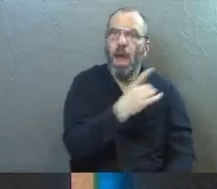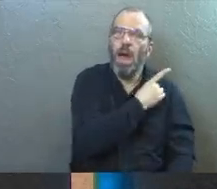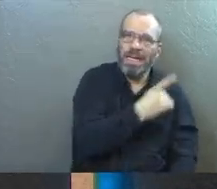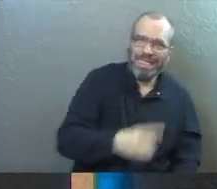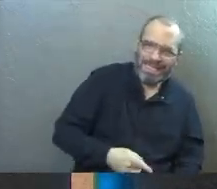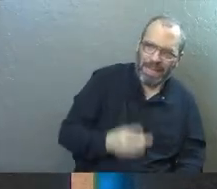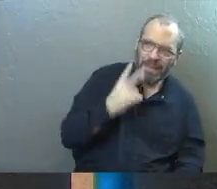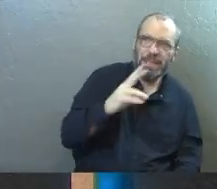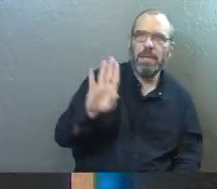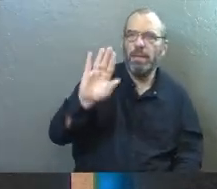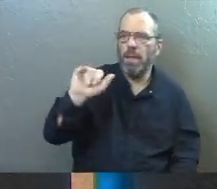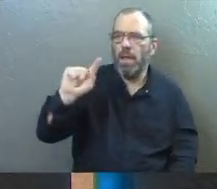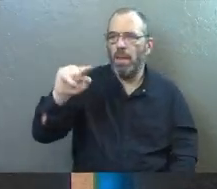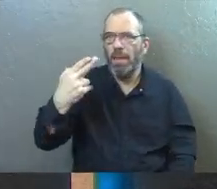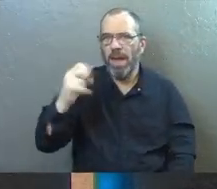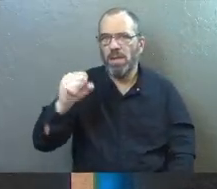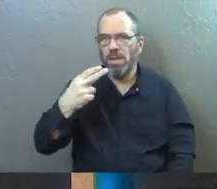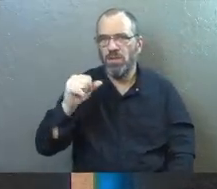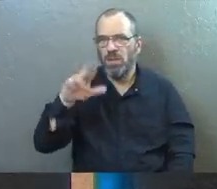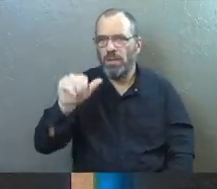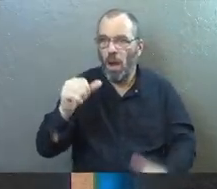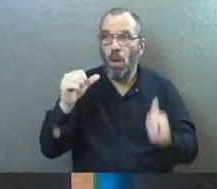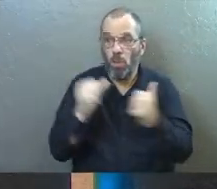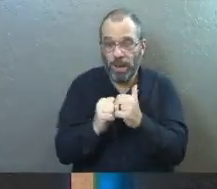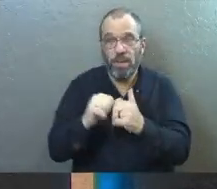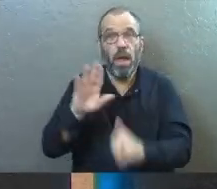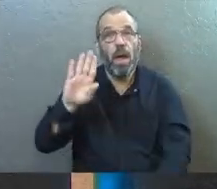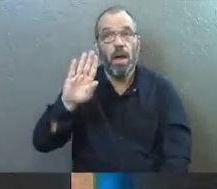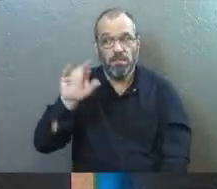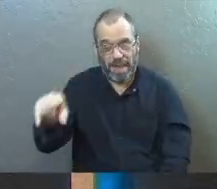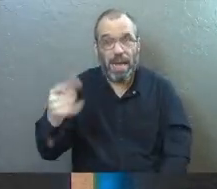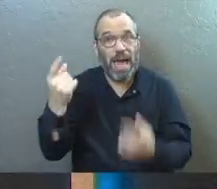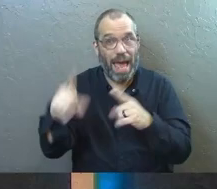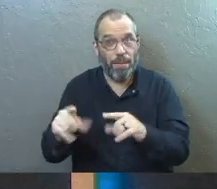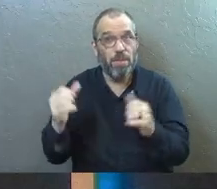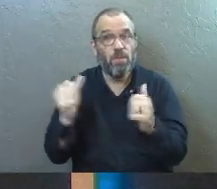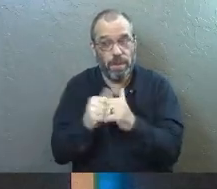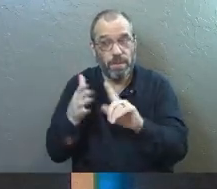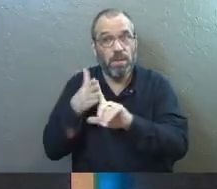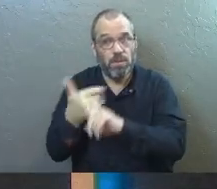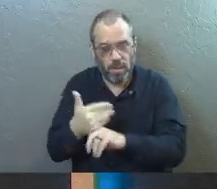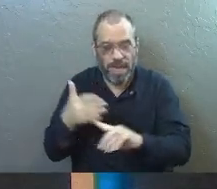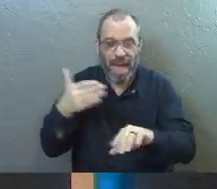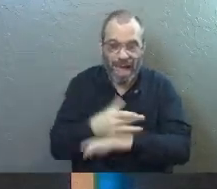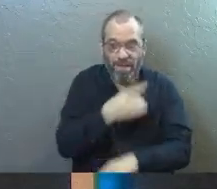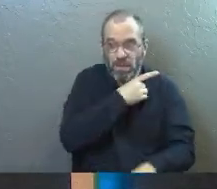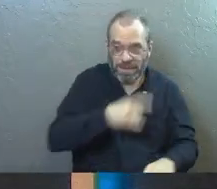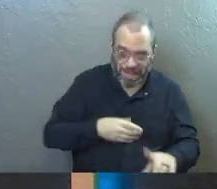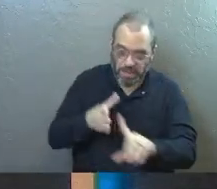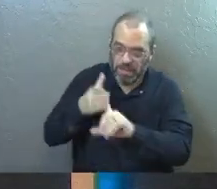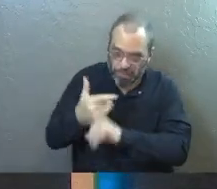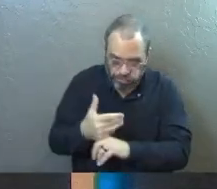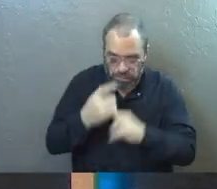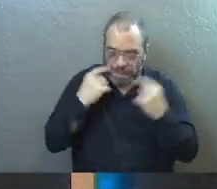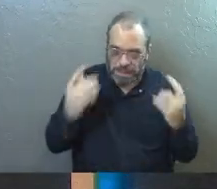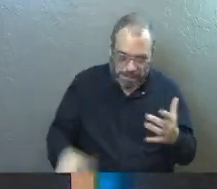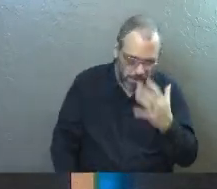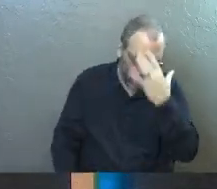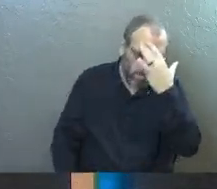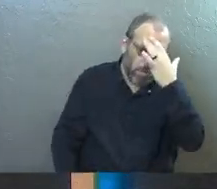David sees Bathsheba and all the things that come with that, right? And after David has done this thing, after he has